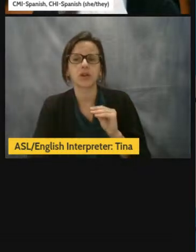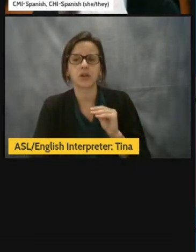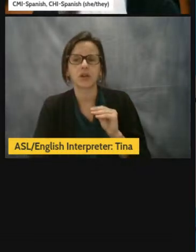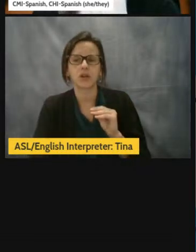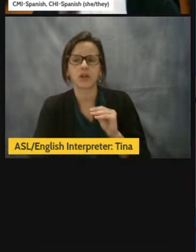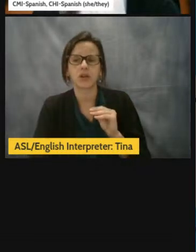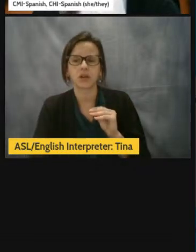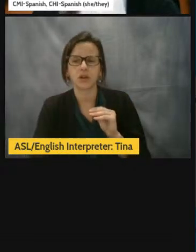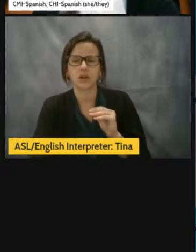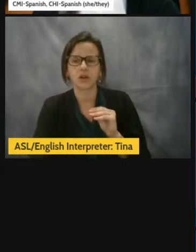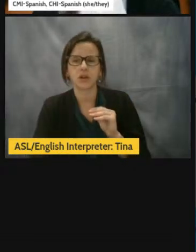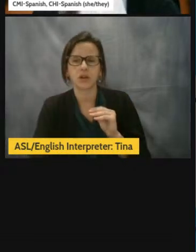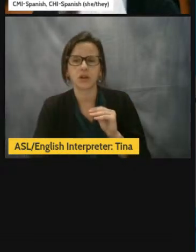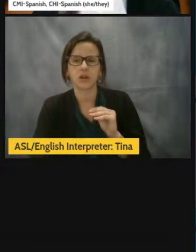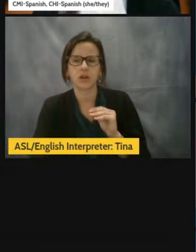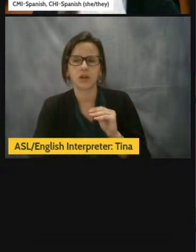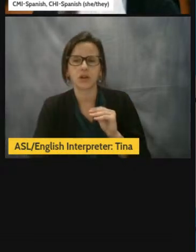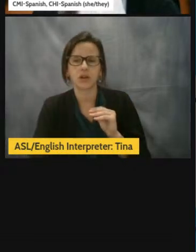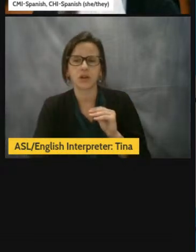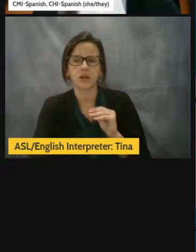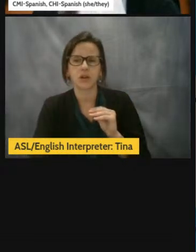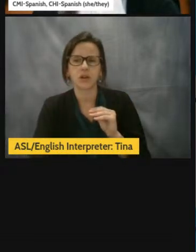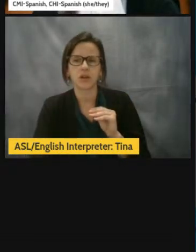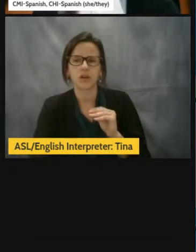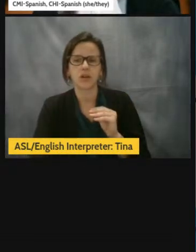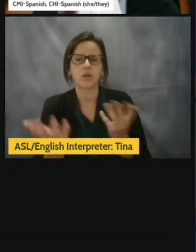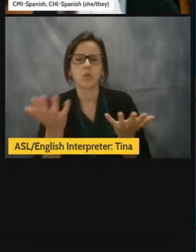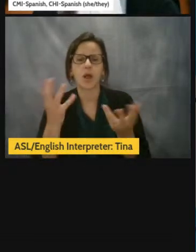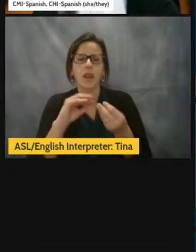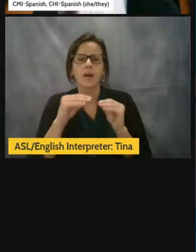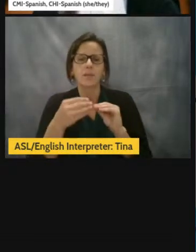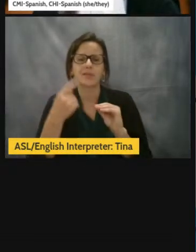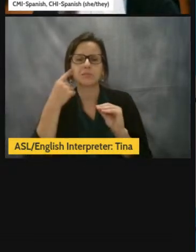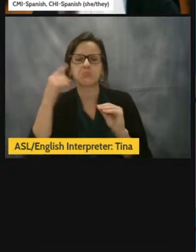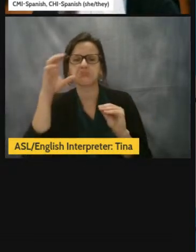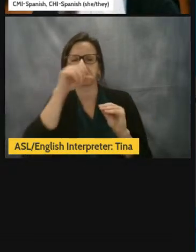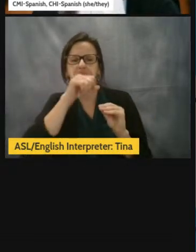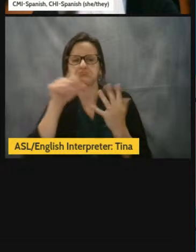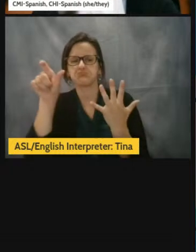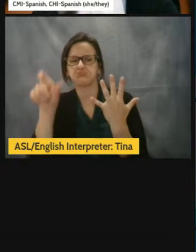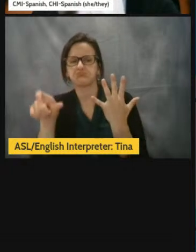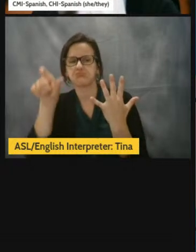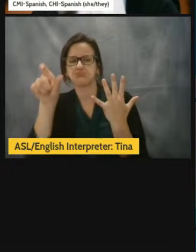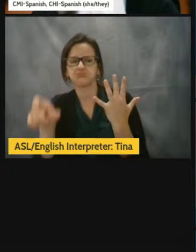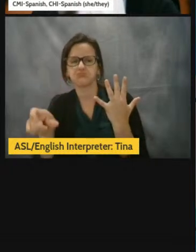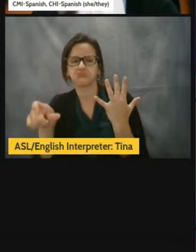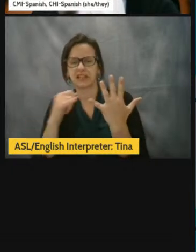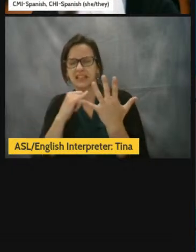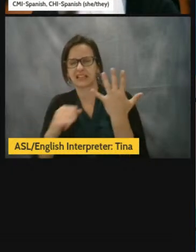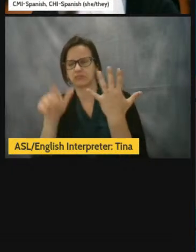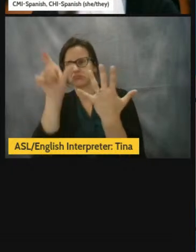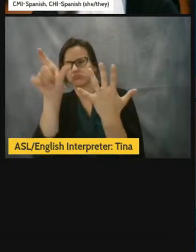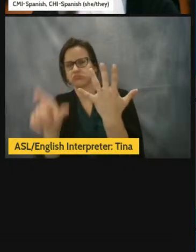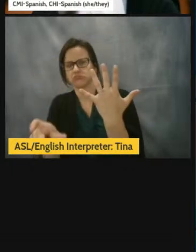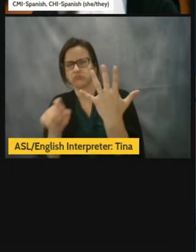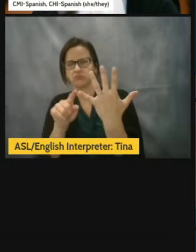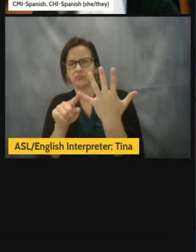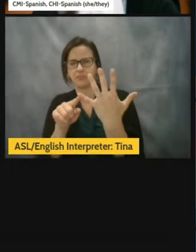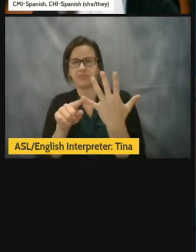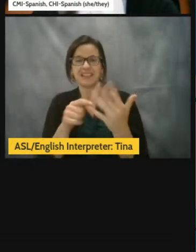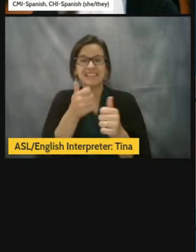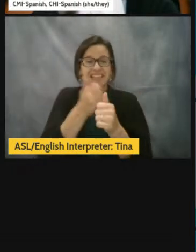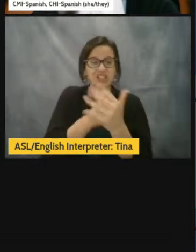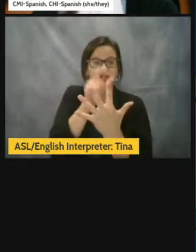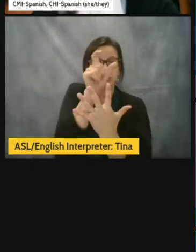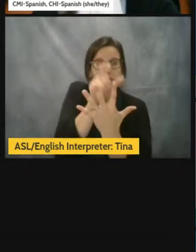What number do we think? What do we think this number here is going to be? How high do we think it's going to be? Because we know each one of these has been higher than the